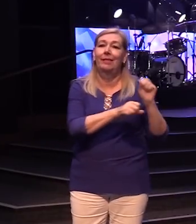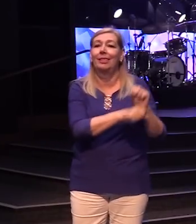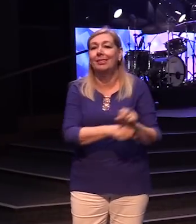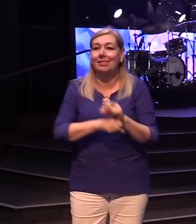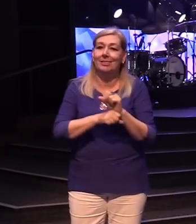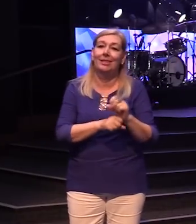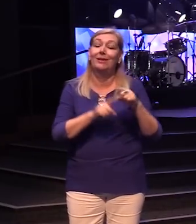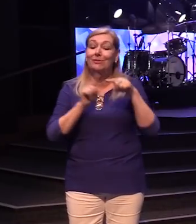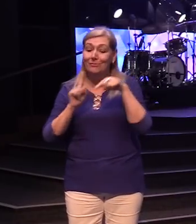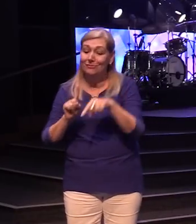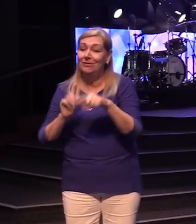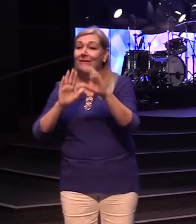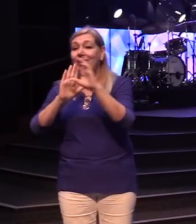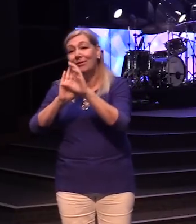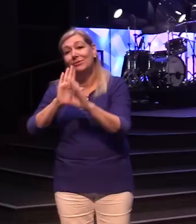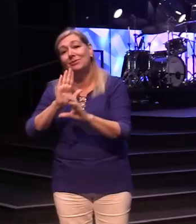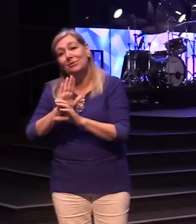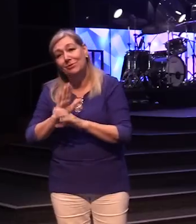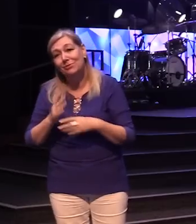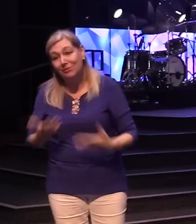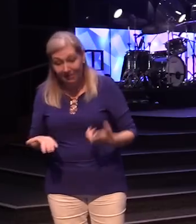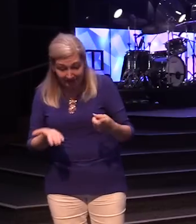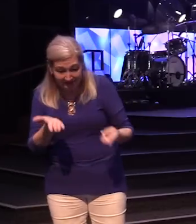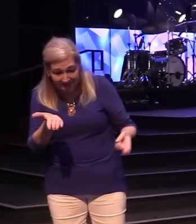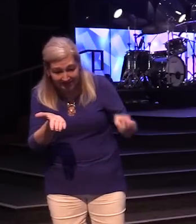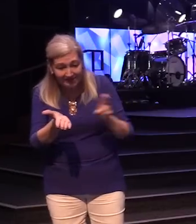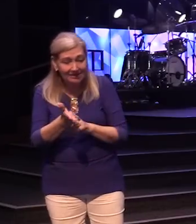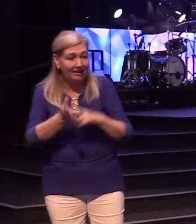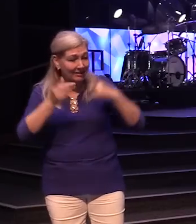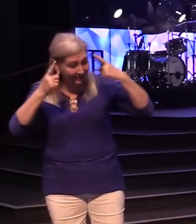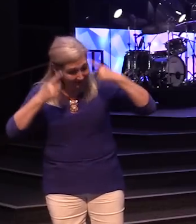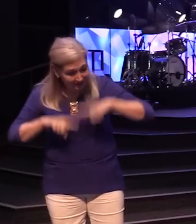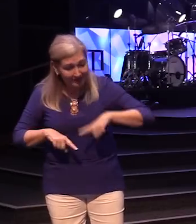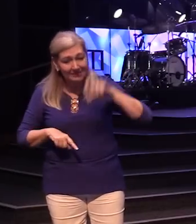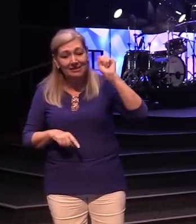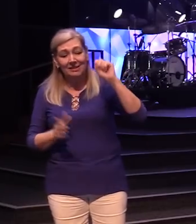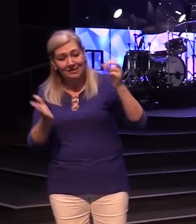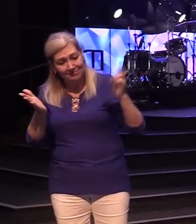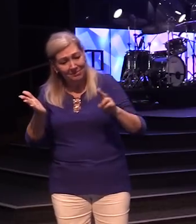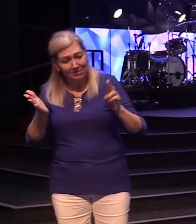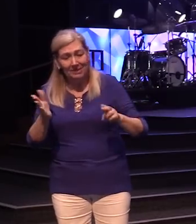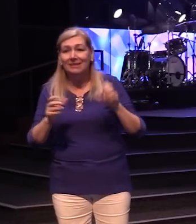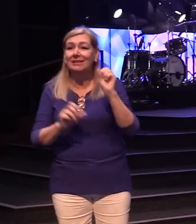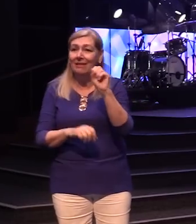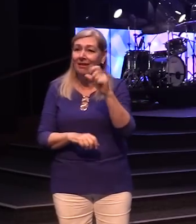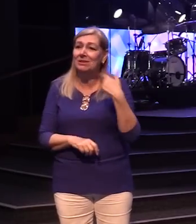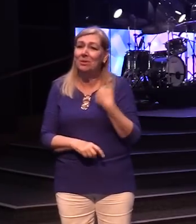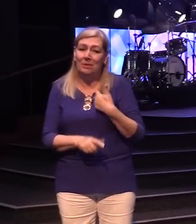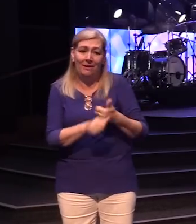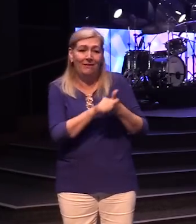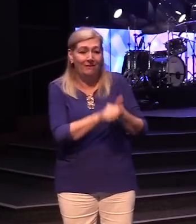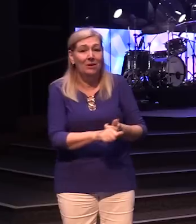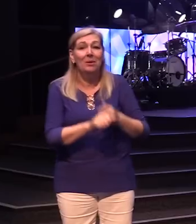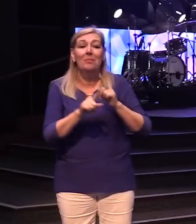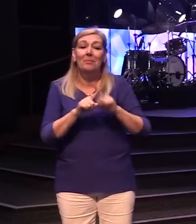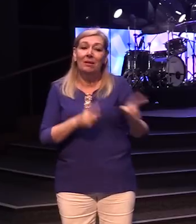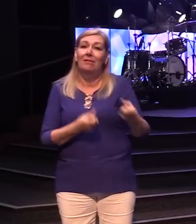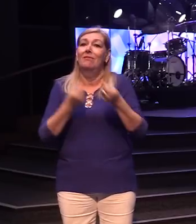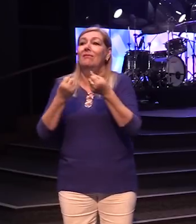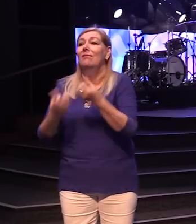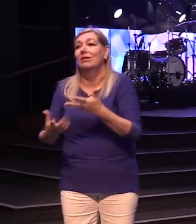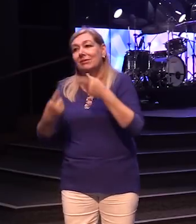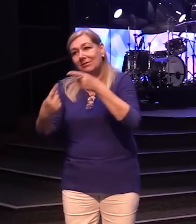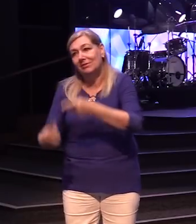Indeed, when the Constitution was formulated, signed, and agreed upon after a great deal of struggle and debate, they